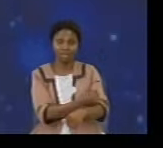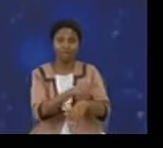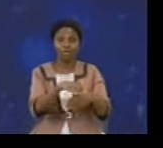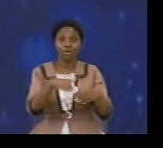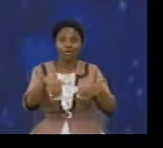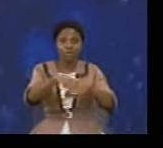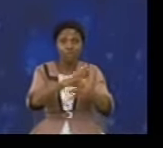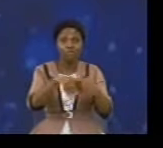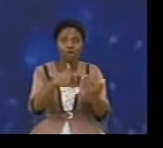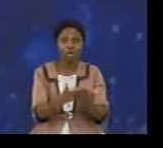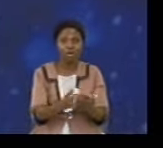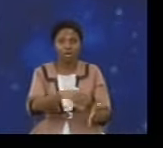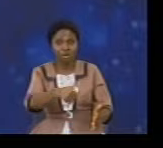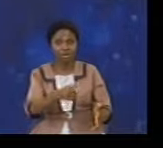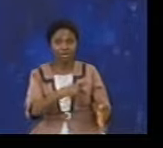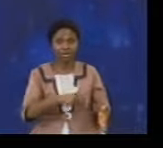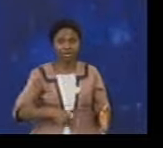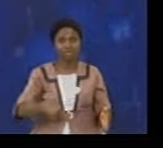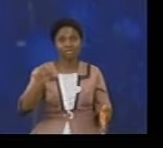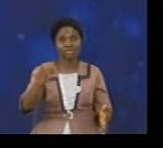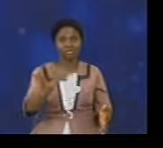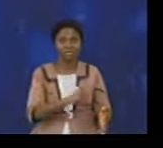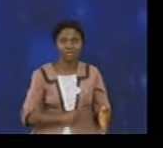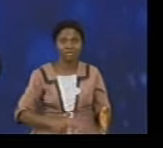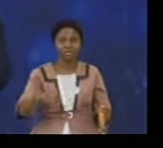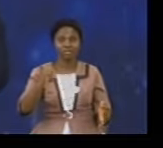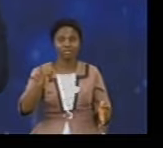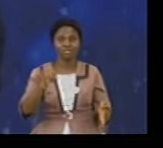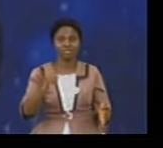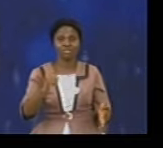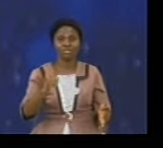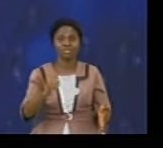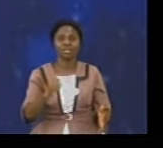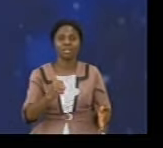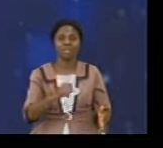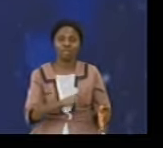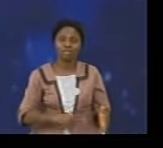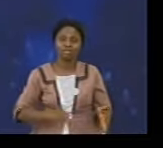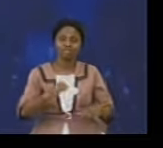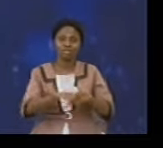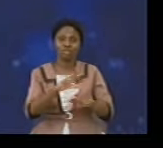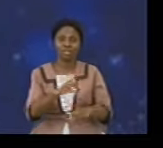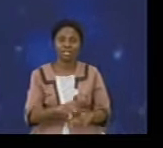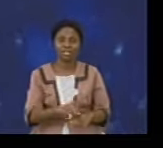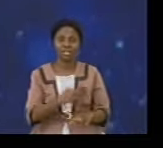kings and the lords and the emperors on earth, and all whose